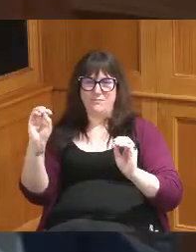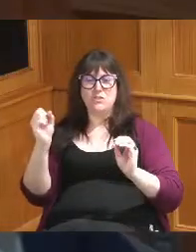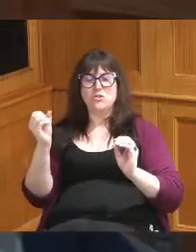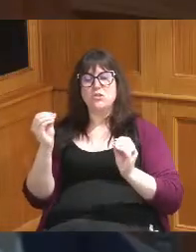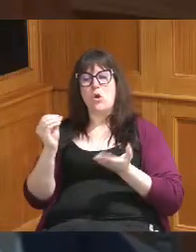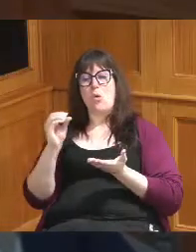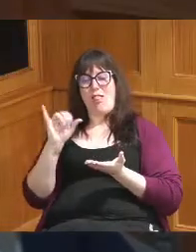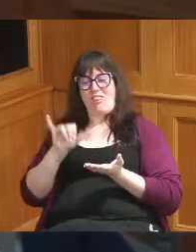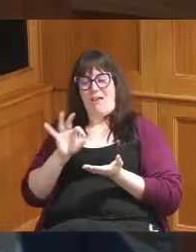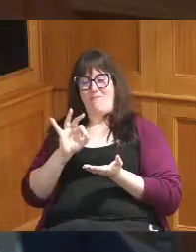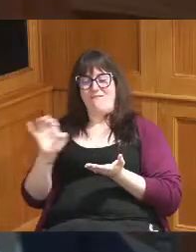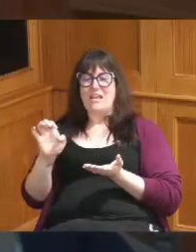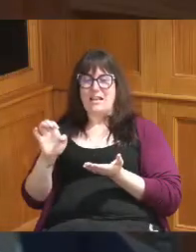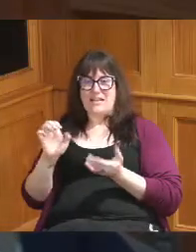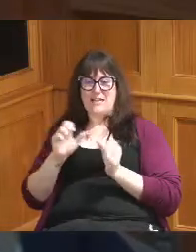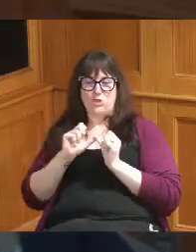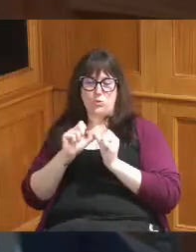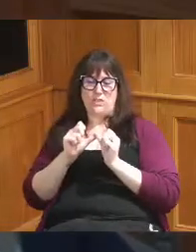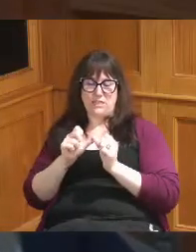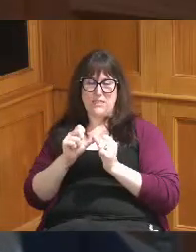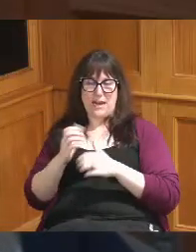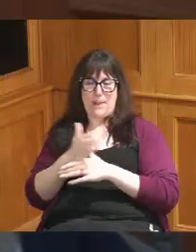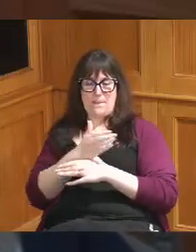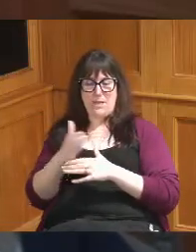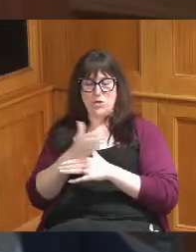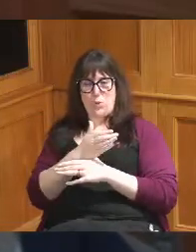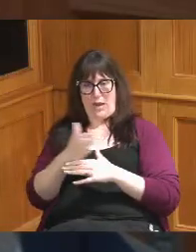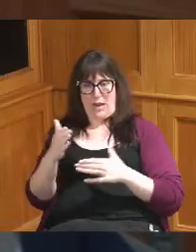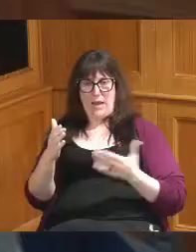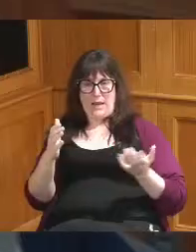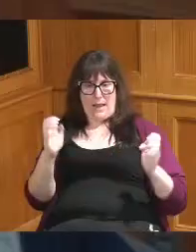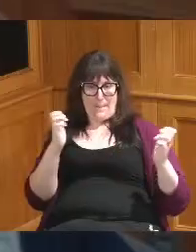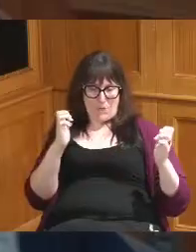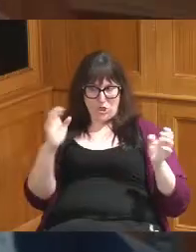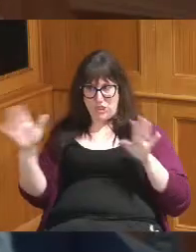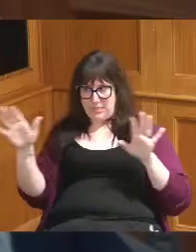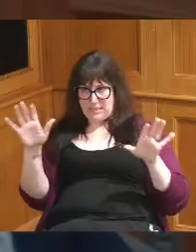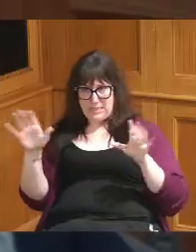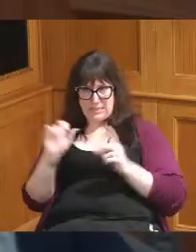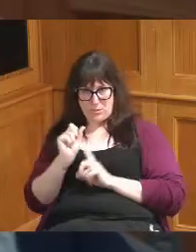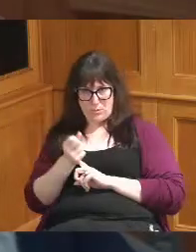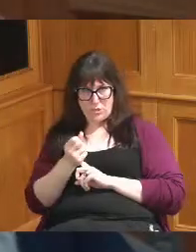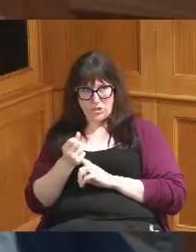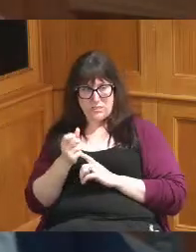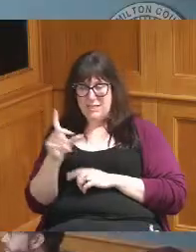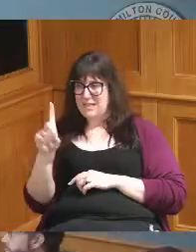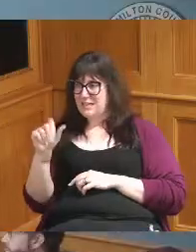really to sustain the platform in between. And so I would turn that over to David to answer.